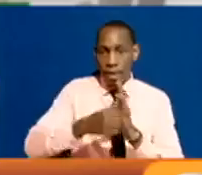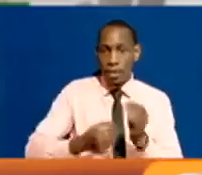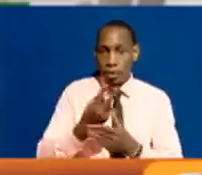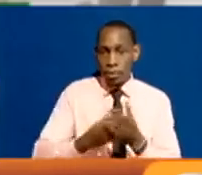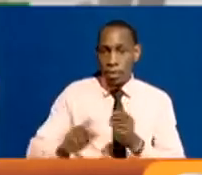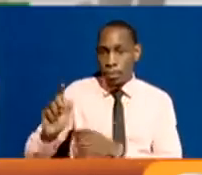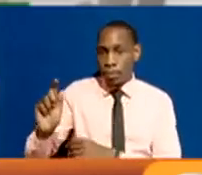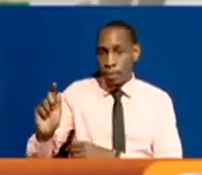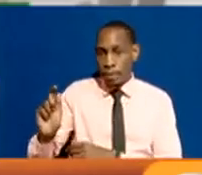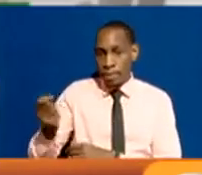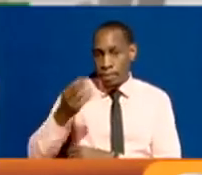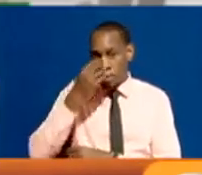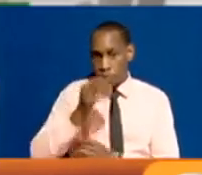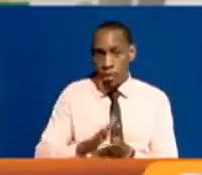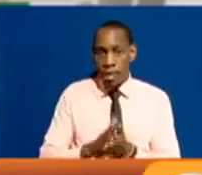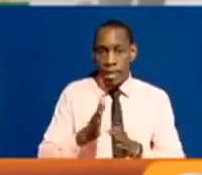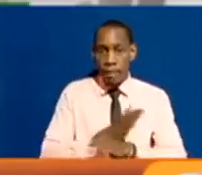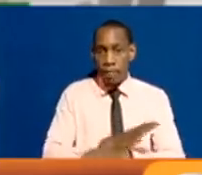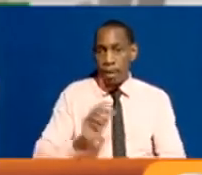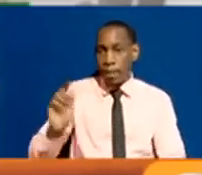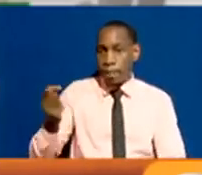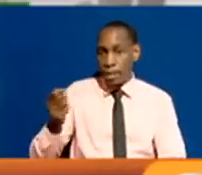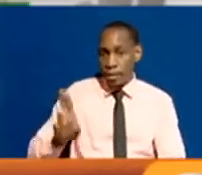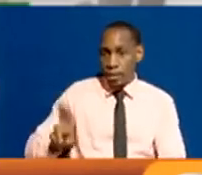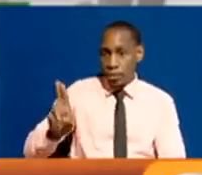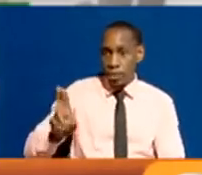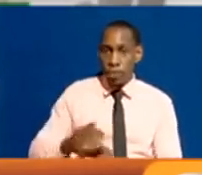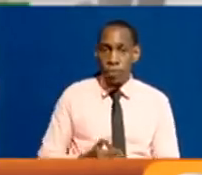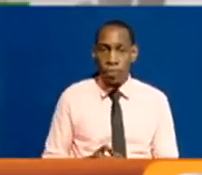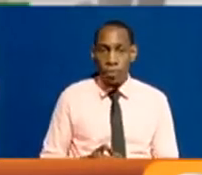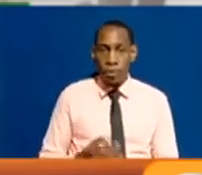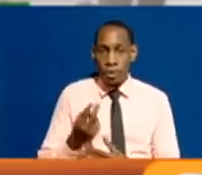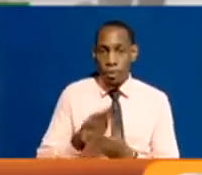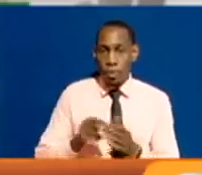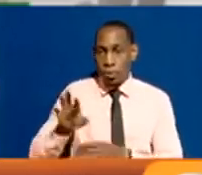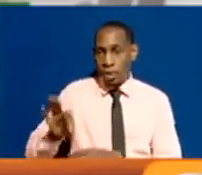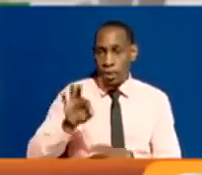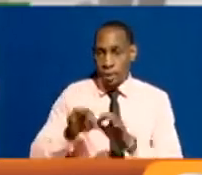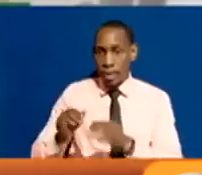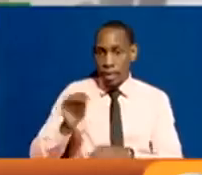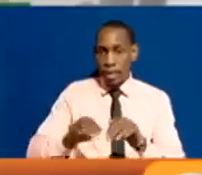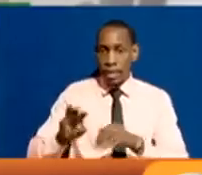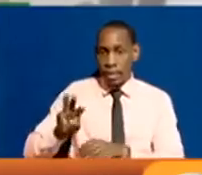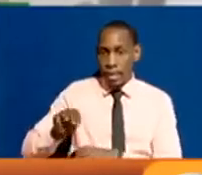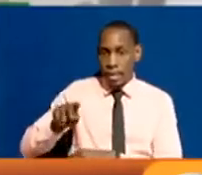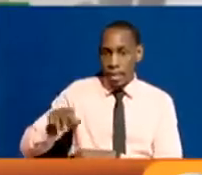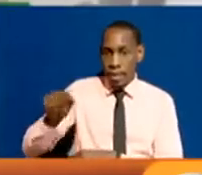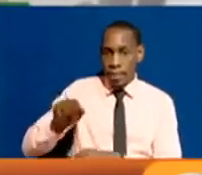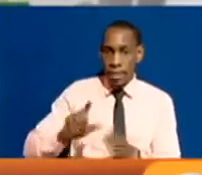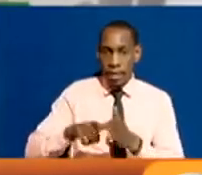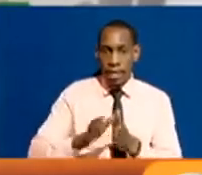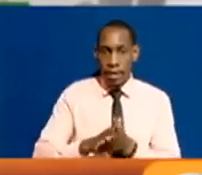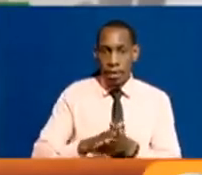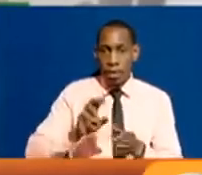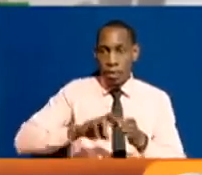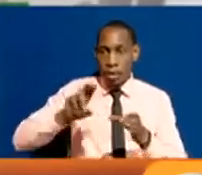both President William Ruto and his predecessor Uhuru Kenyatta had picked elected members of parliament who then proceeded